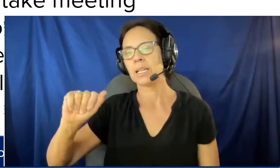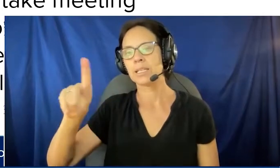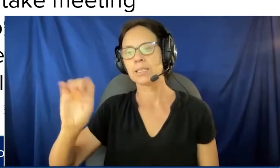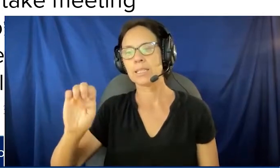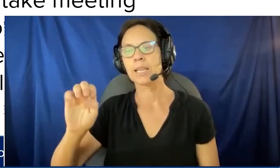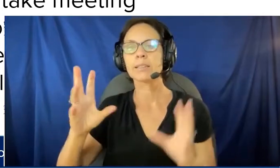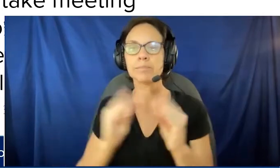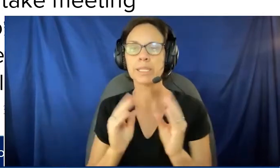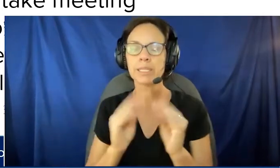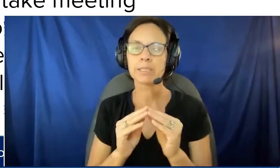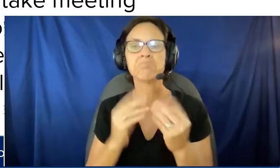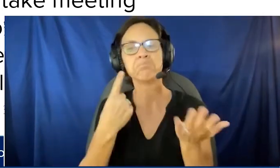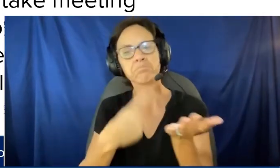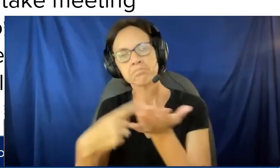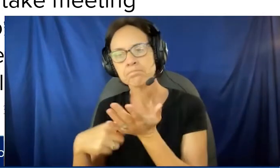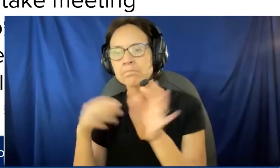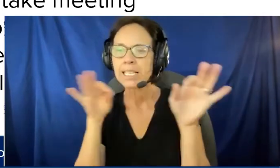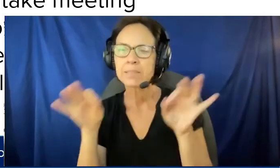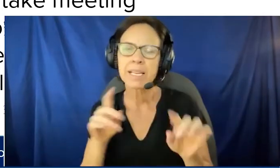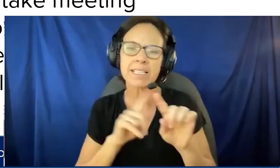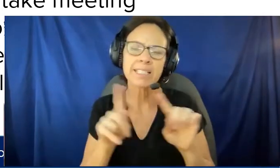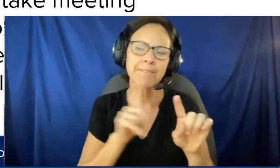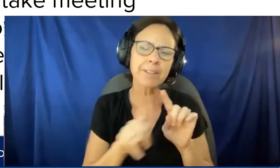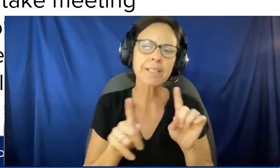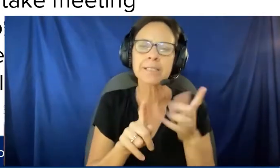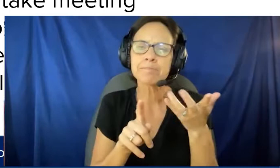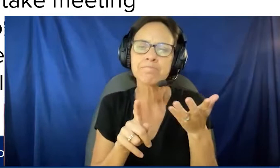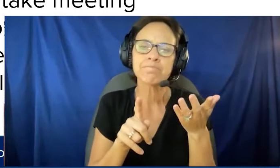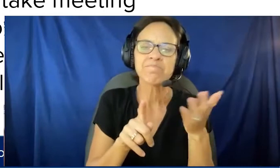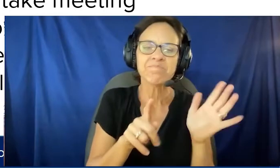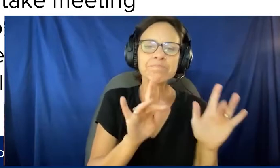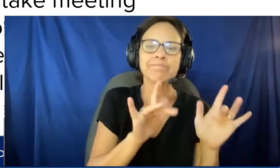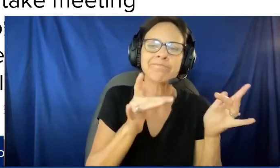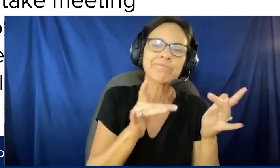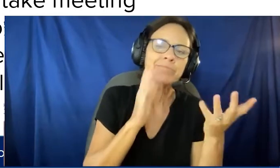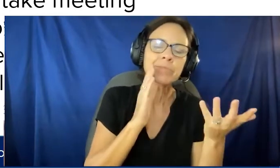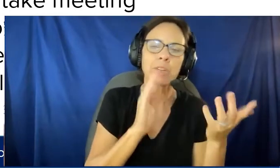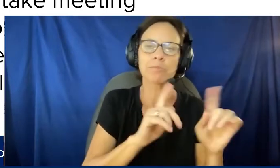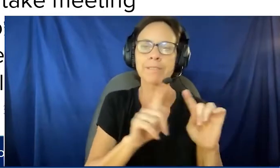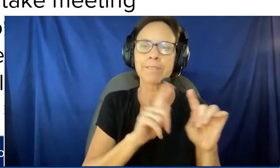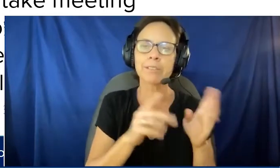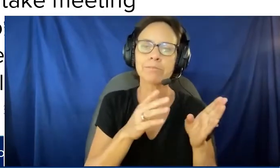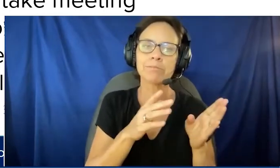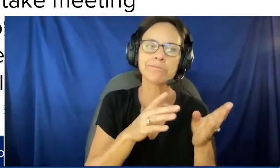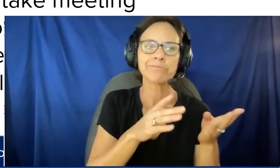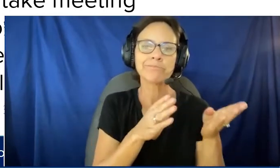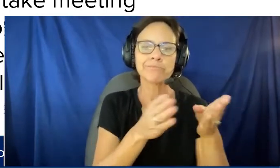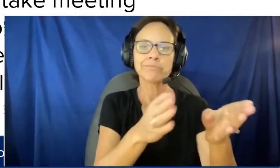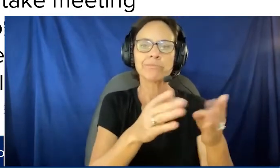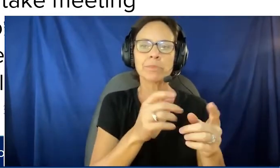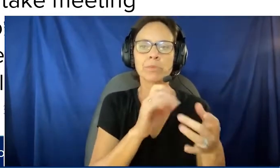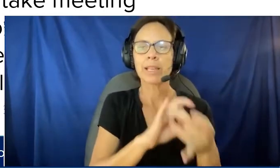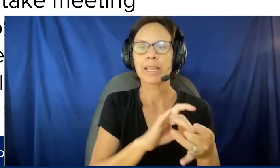little nuances of VR and the rules and the expectations and those kinds of